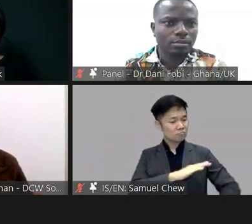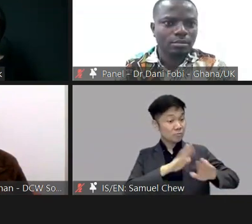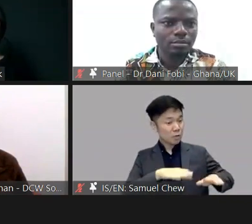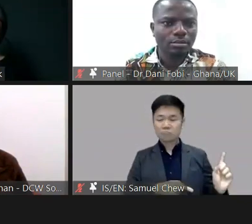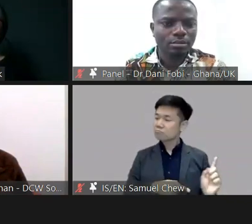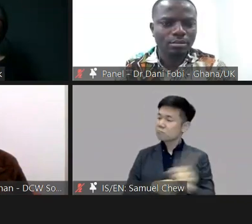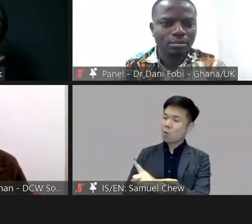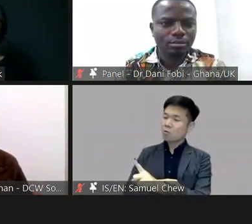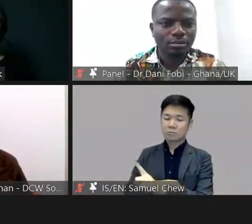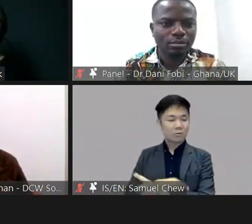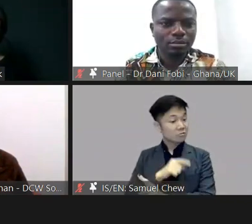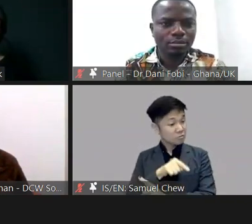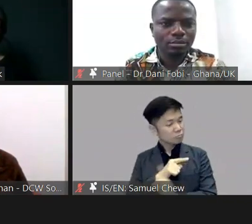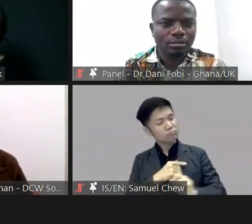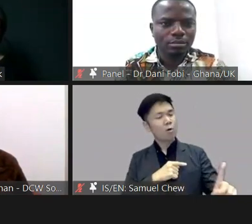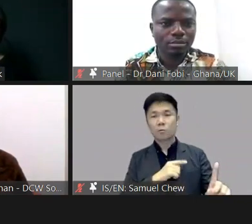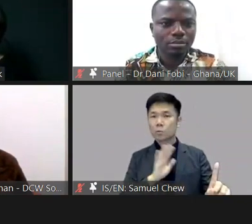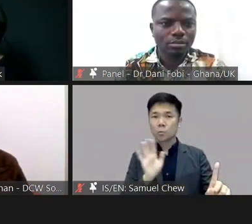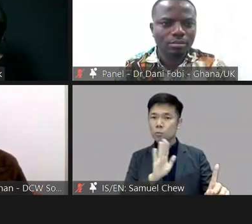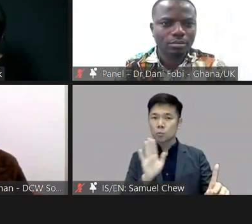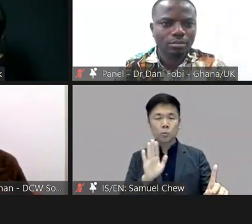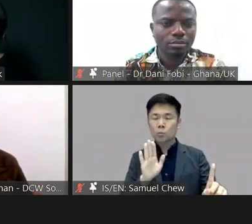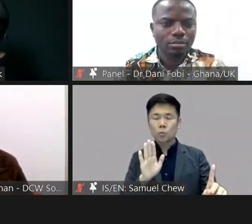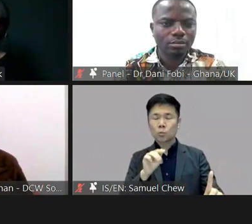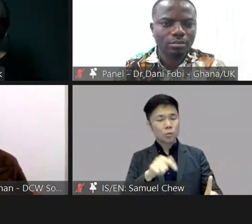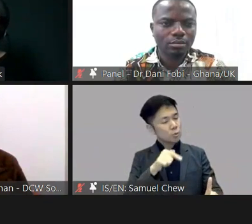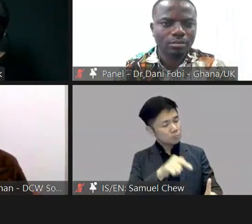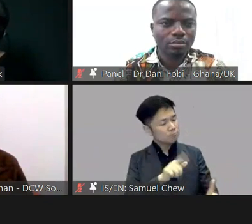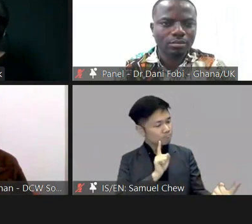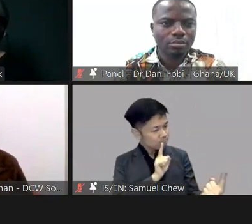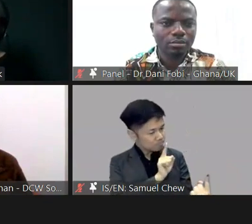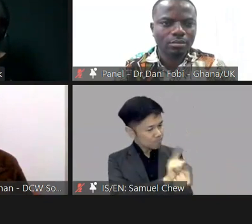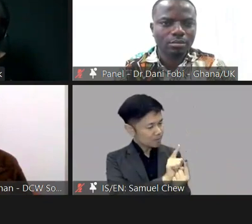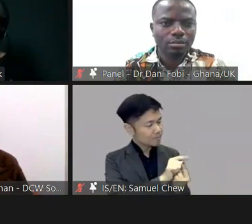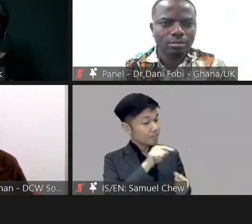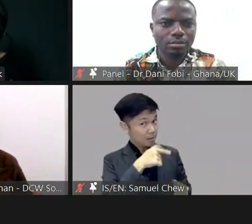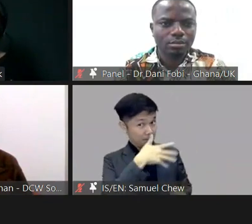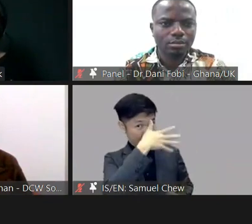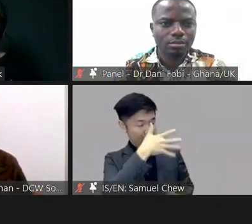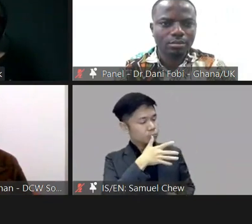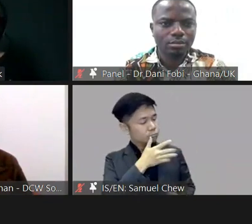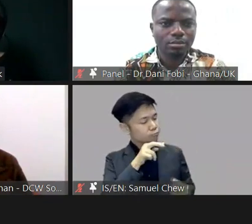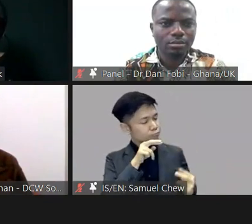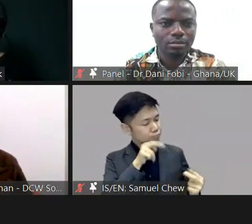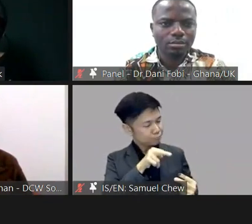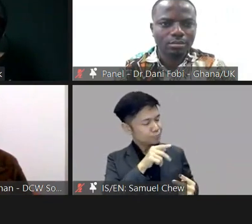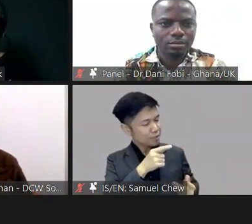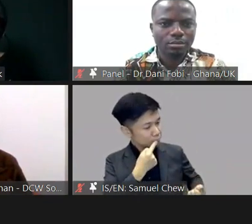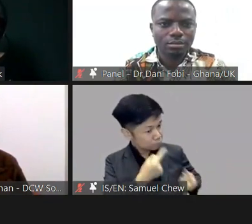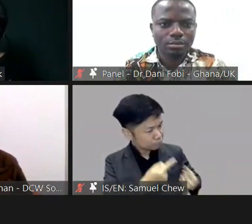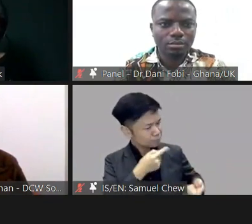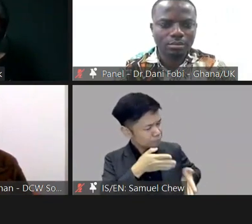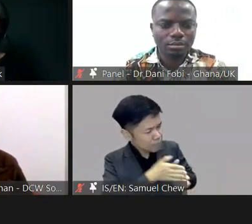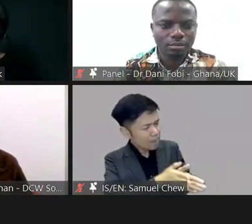ABCD. These are the benefits from that school. The other school is close to home. Then give the